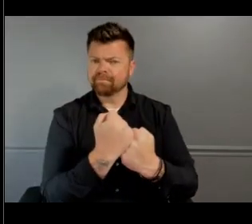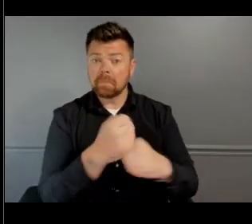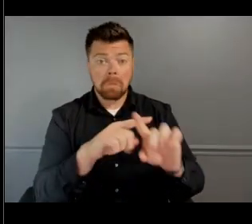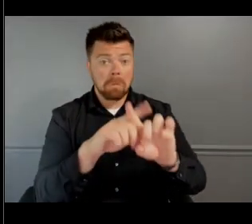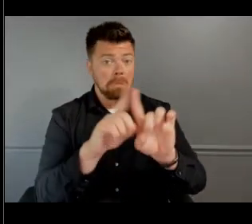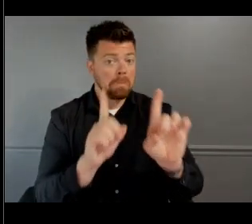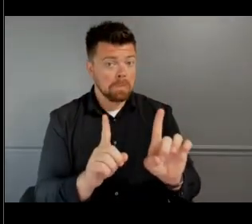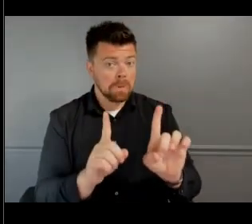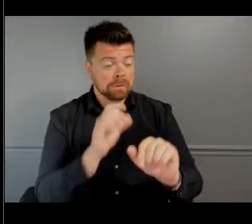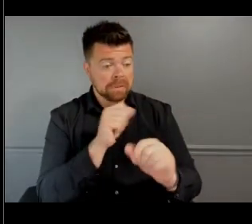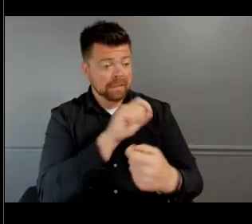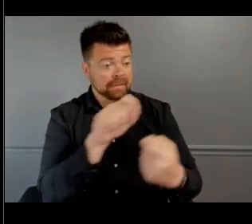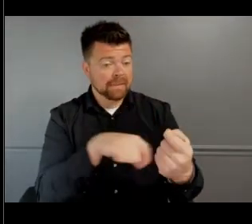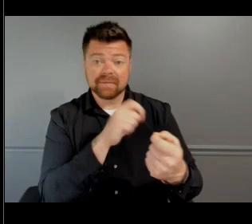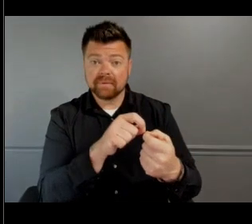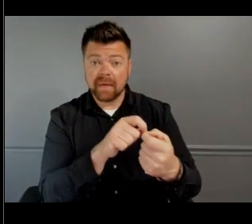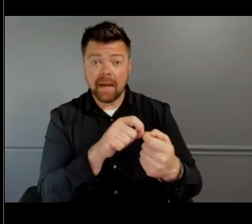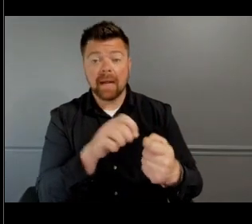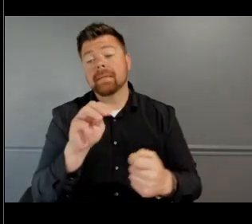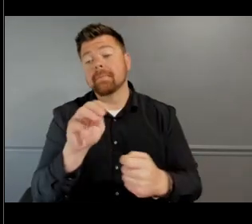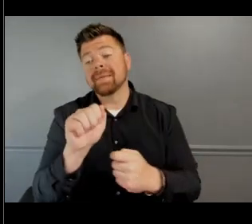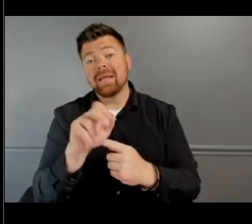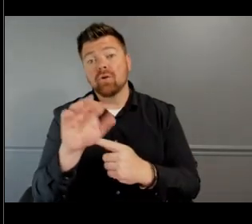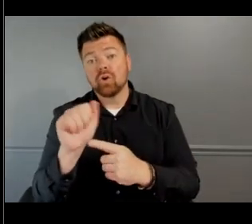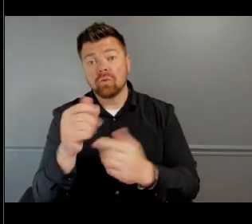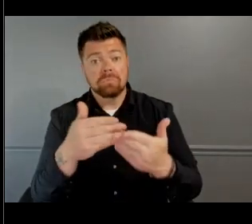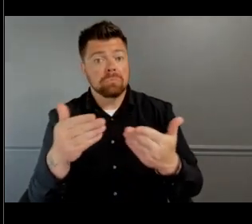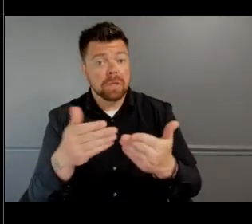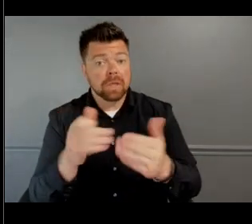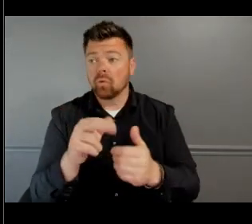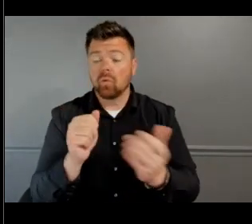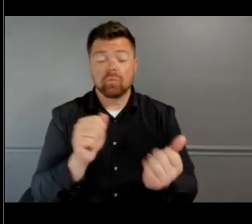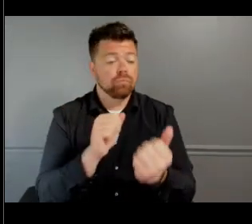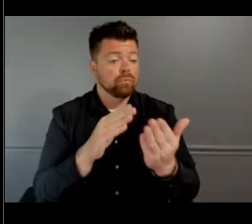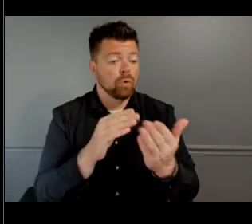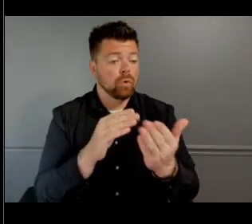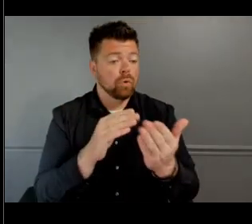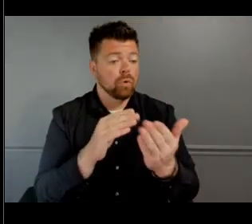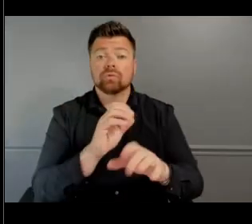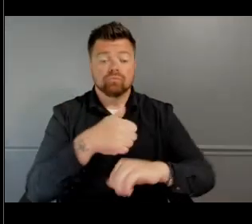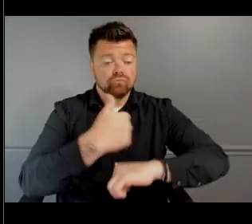not specify the materials or methods for reinforcing.